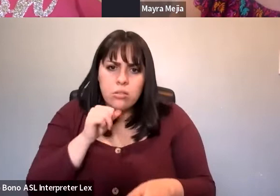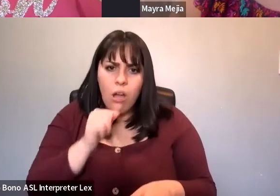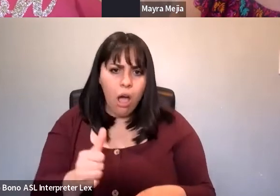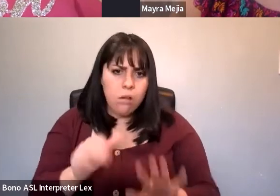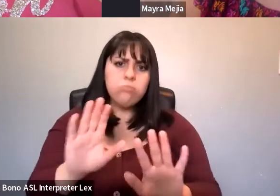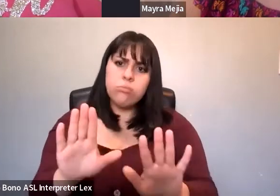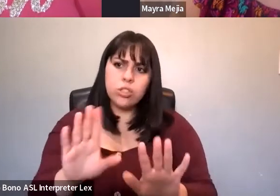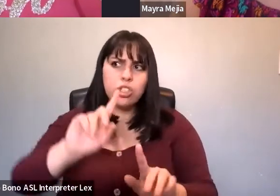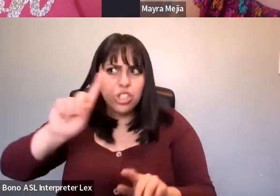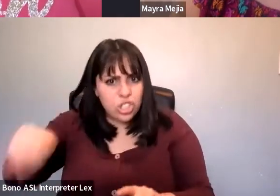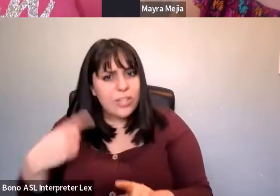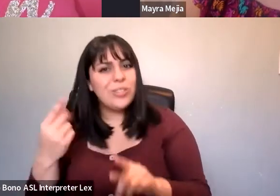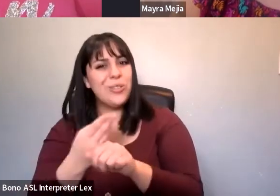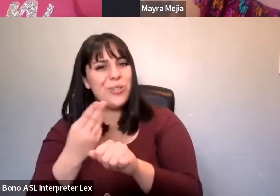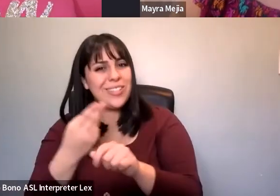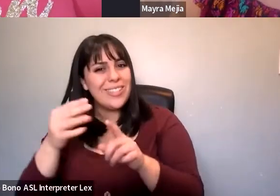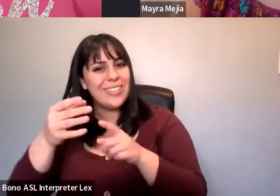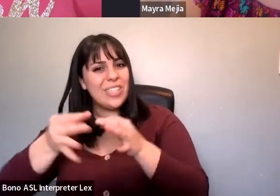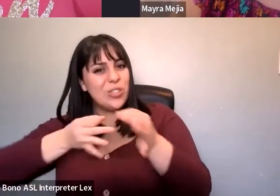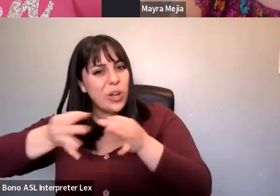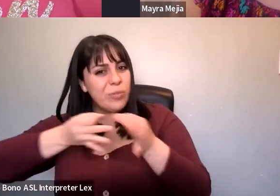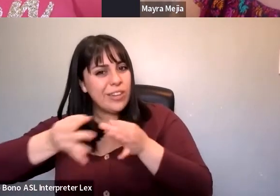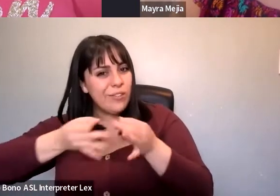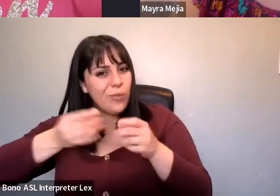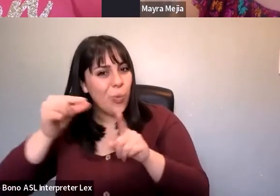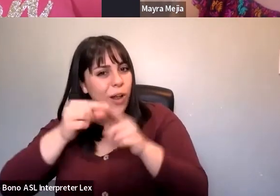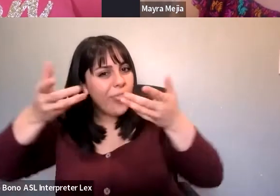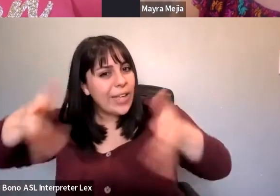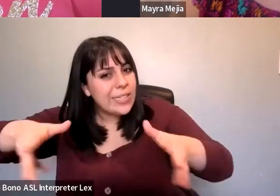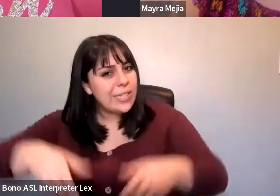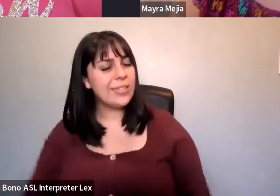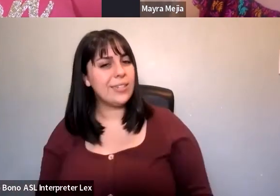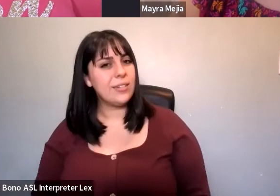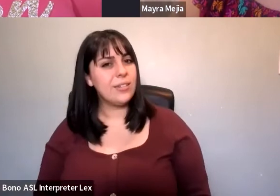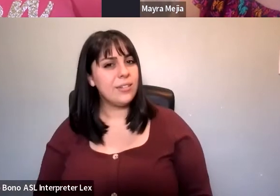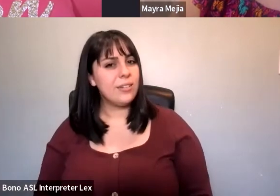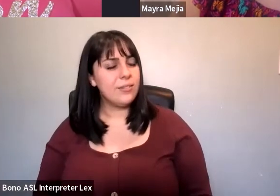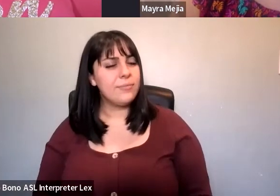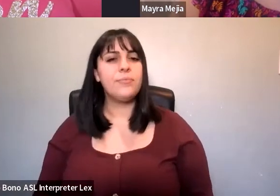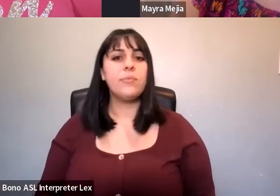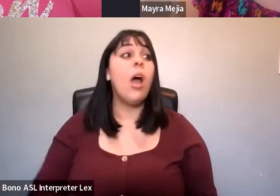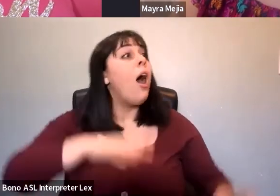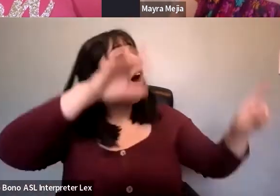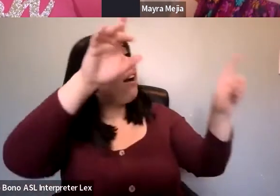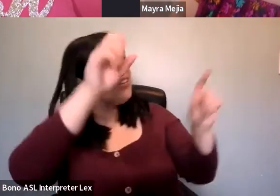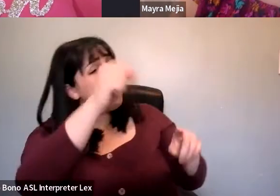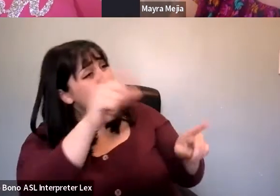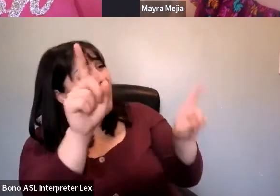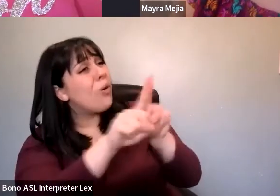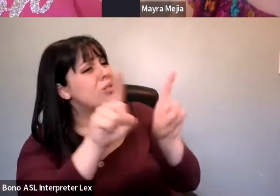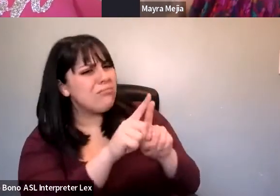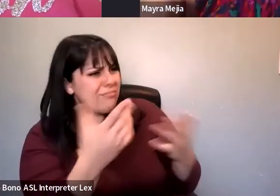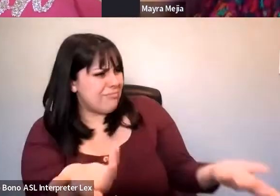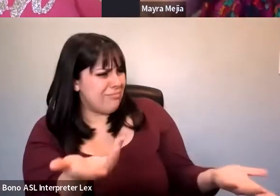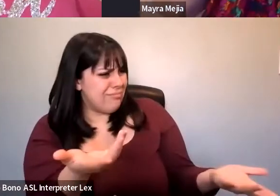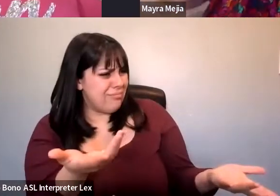yeah. And also, like, what's wrong with glorifying being amazing and fat and